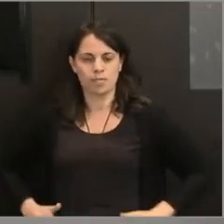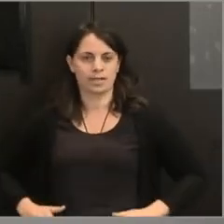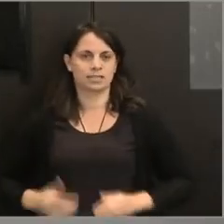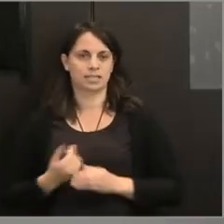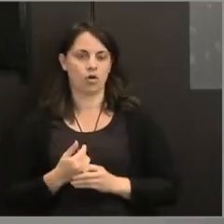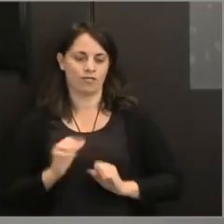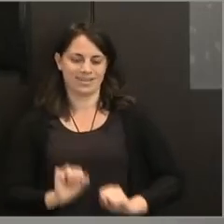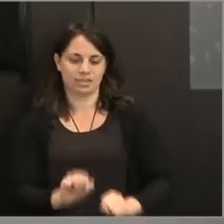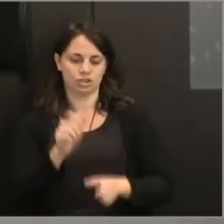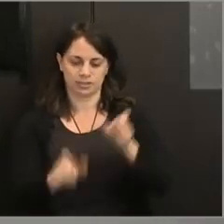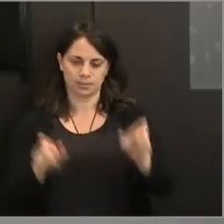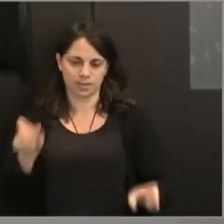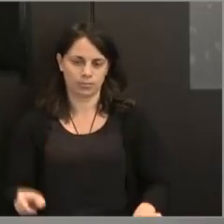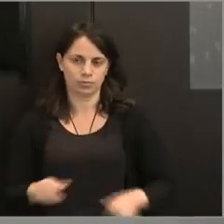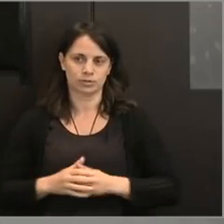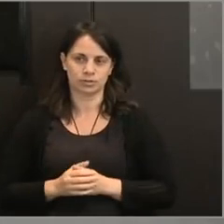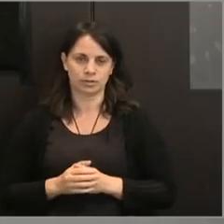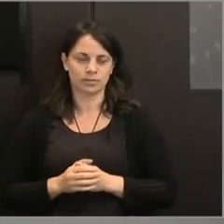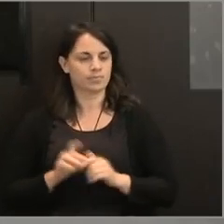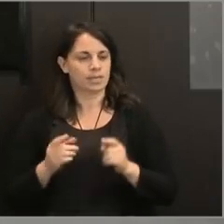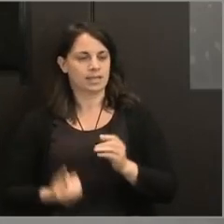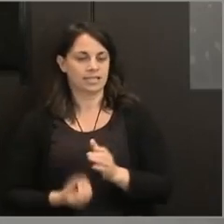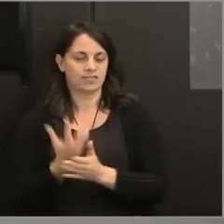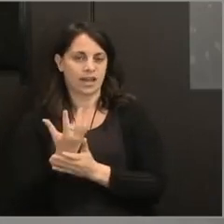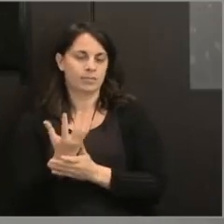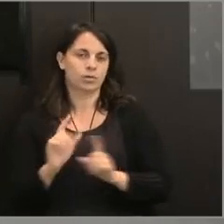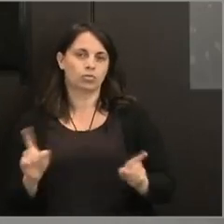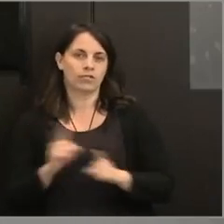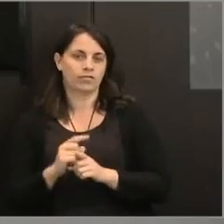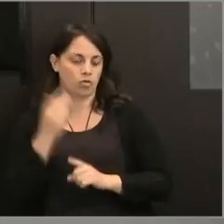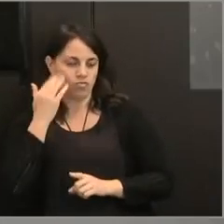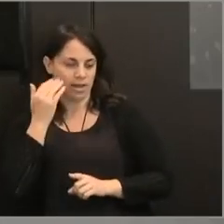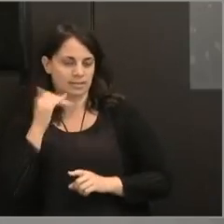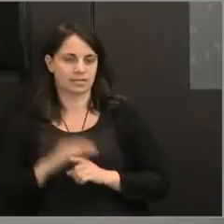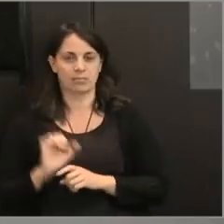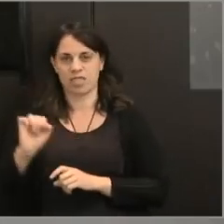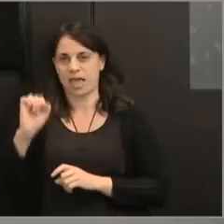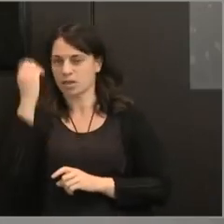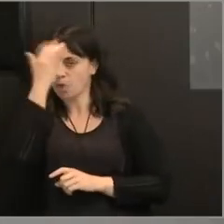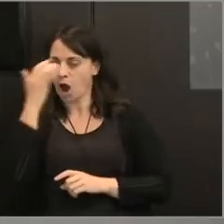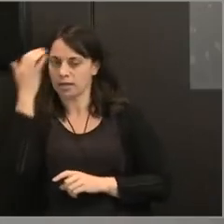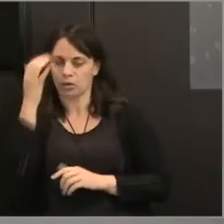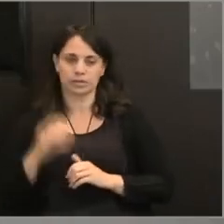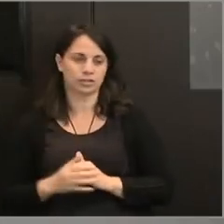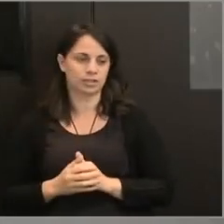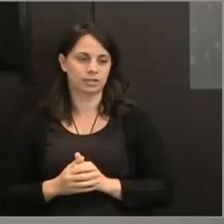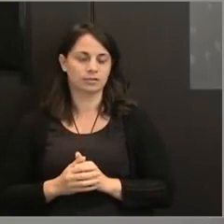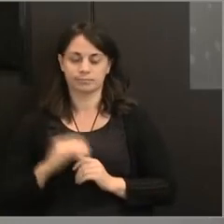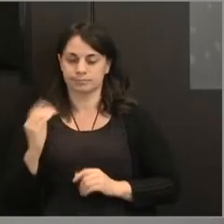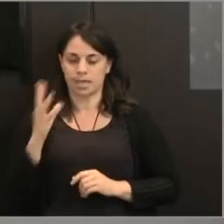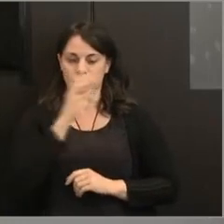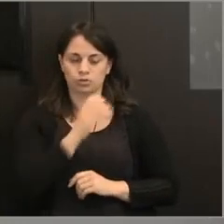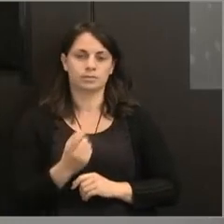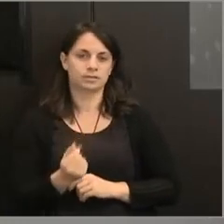peoples. Indeed, the development of racism as an ideology and the assumption that some peoples